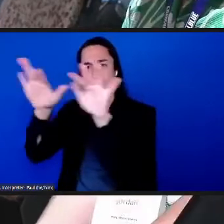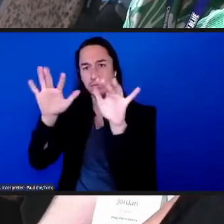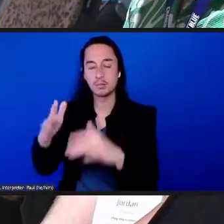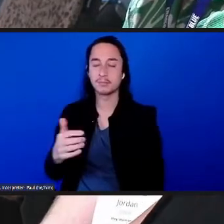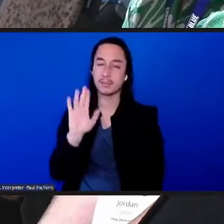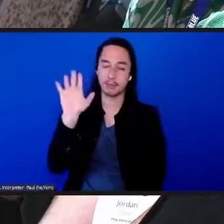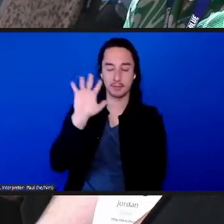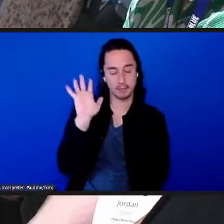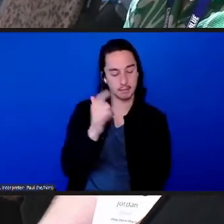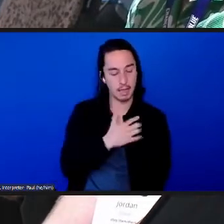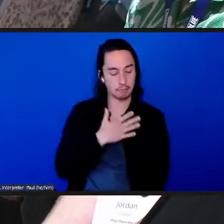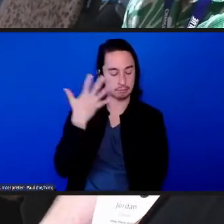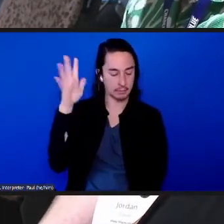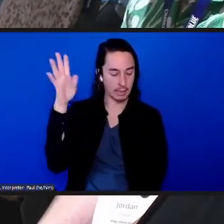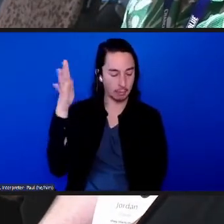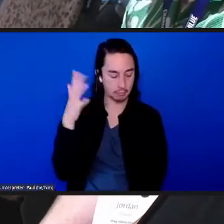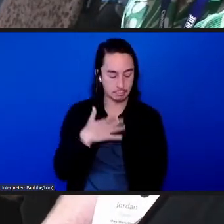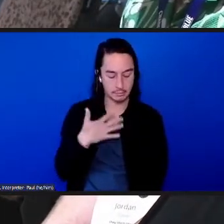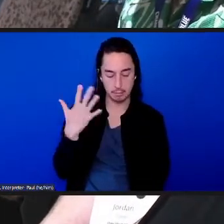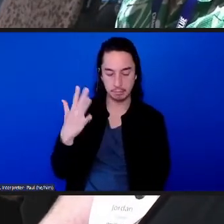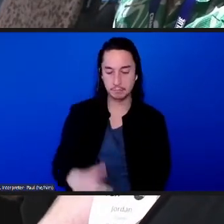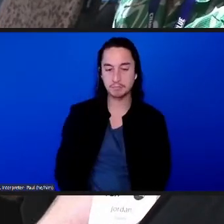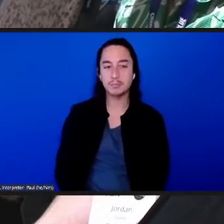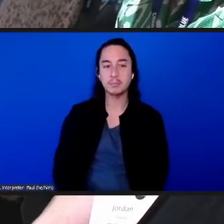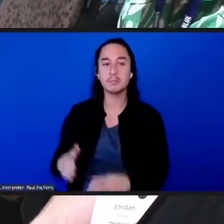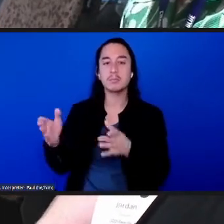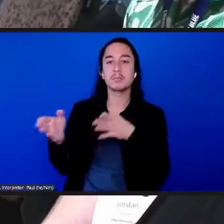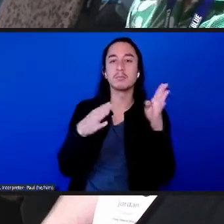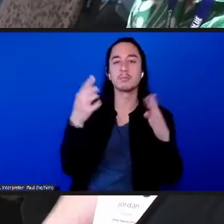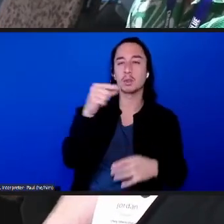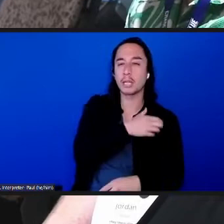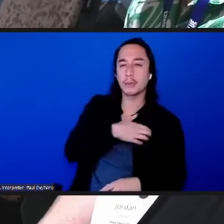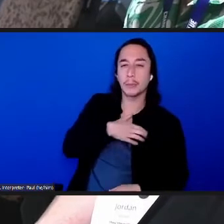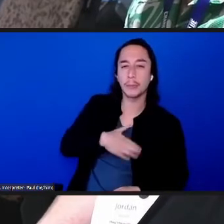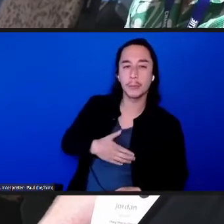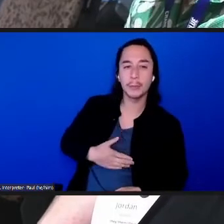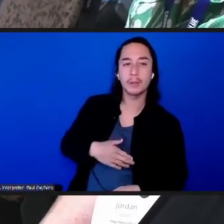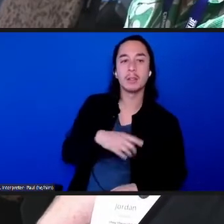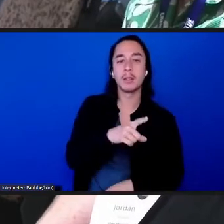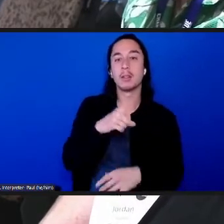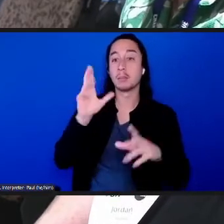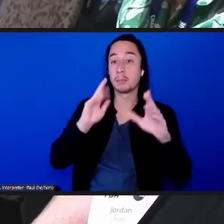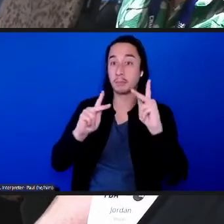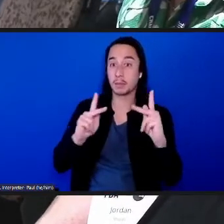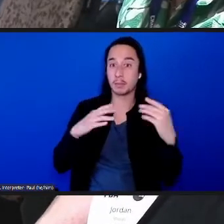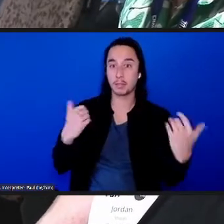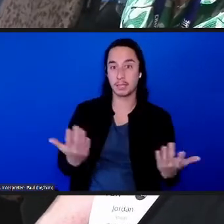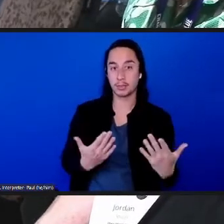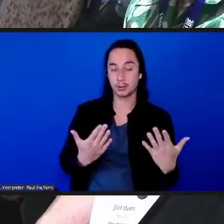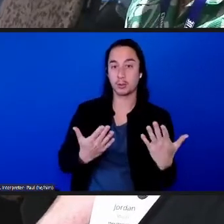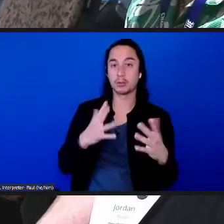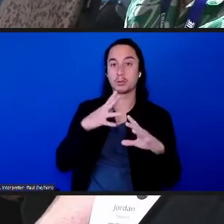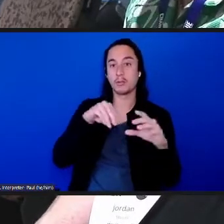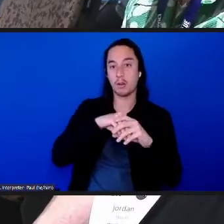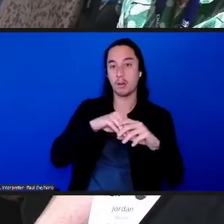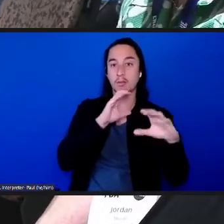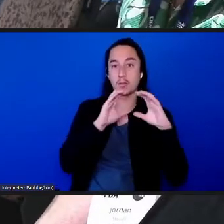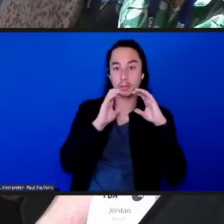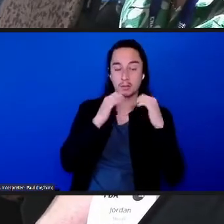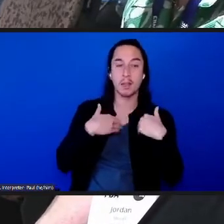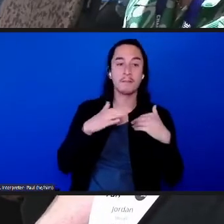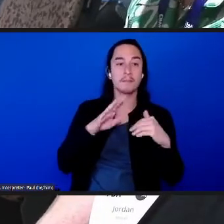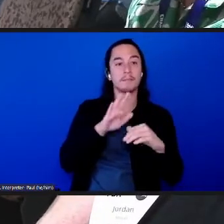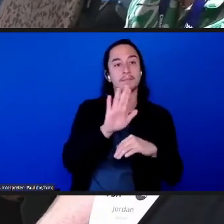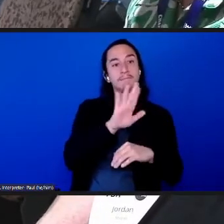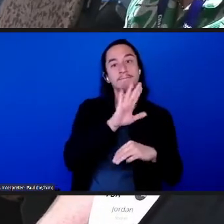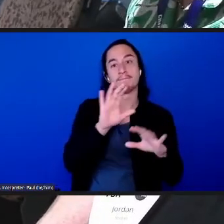Let me stop there. So each of the people that are here today as part of the conversation have all, in their own capacity throughout for a long